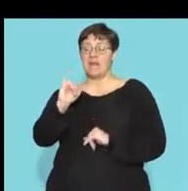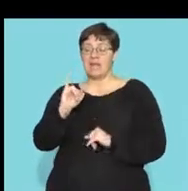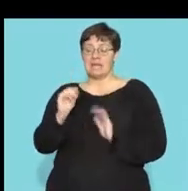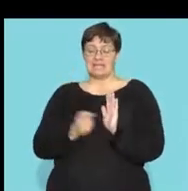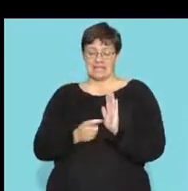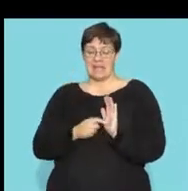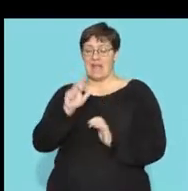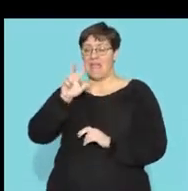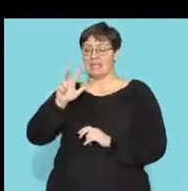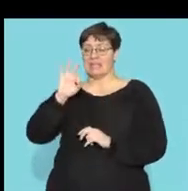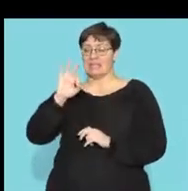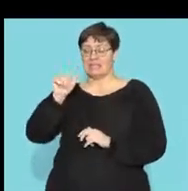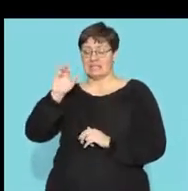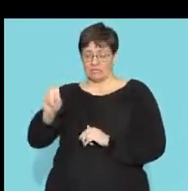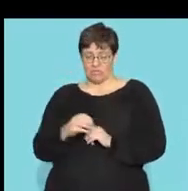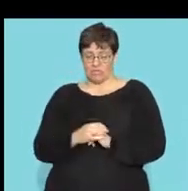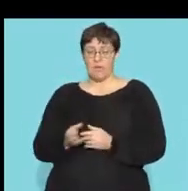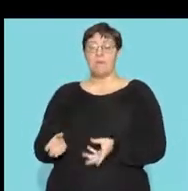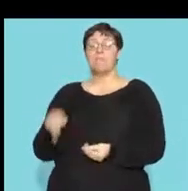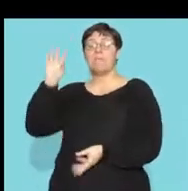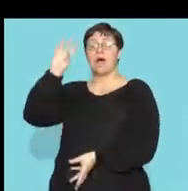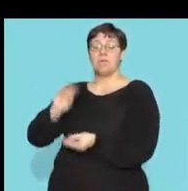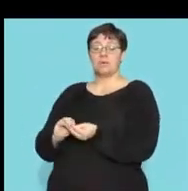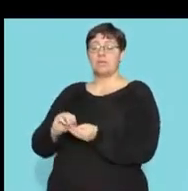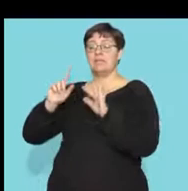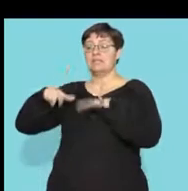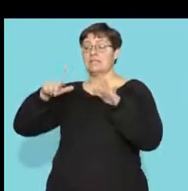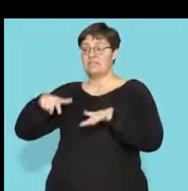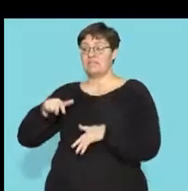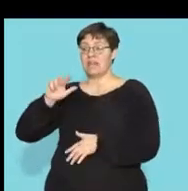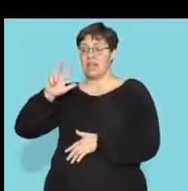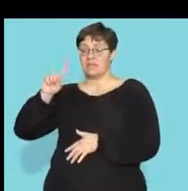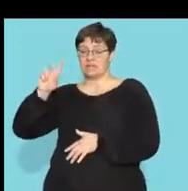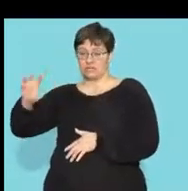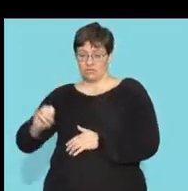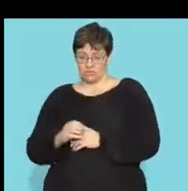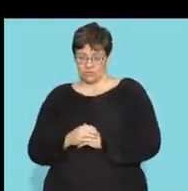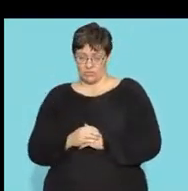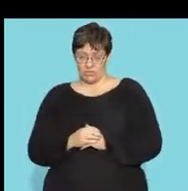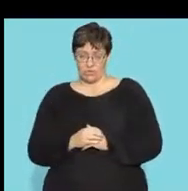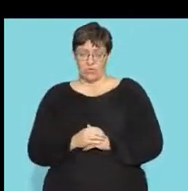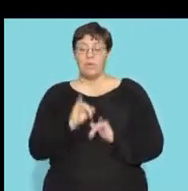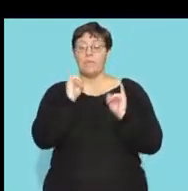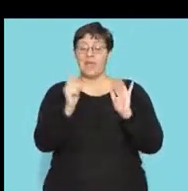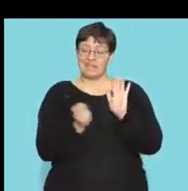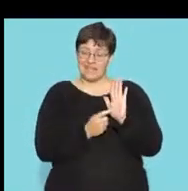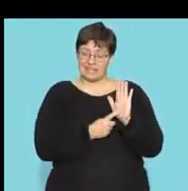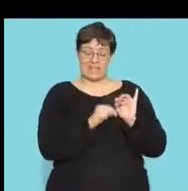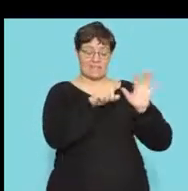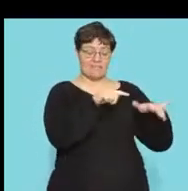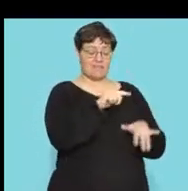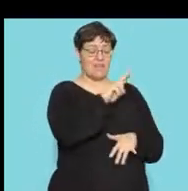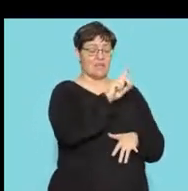gives me 8360 gives me a total of 17,810. So my bad debts is